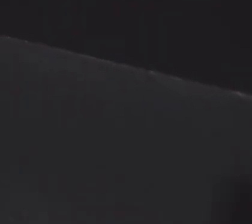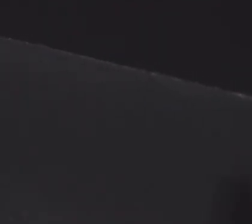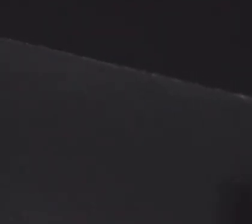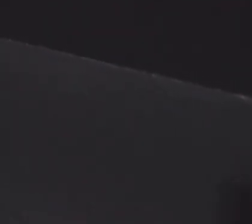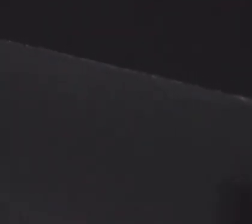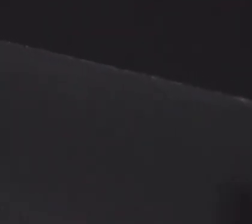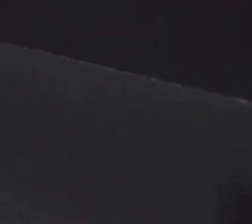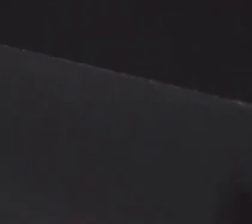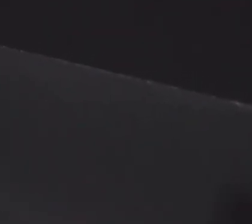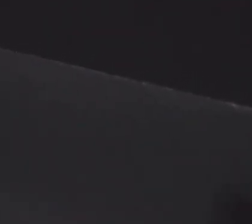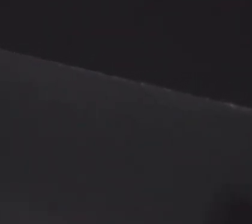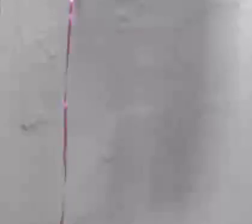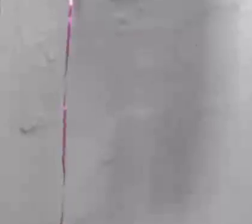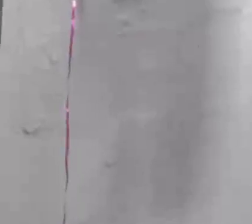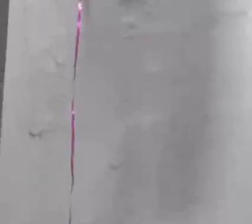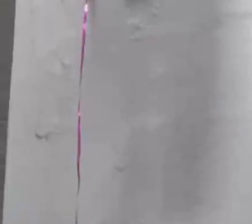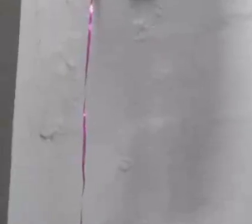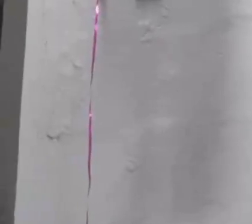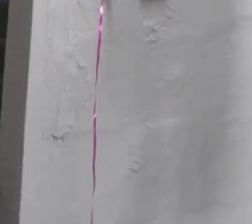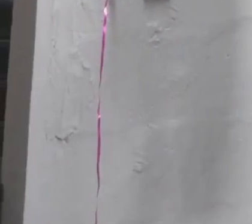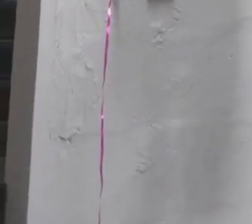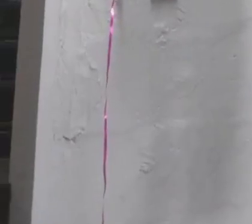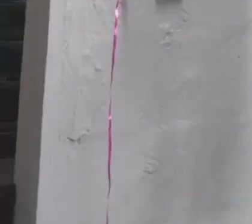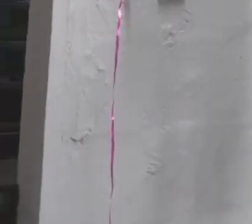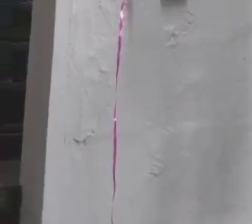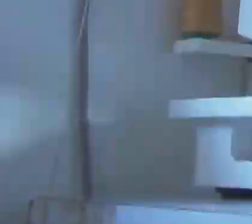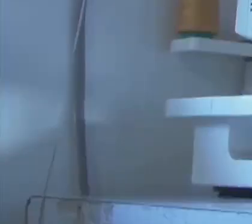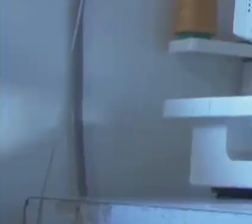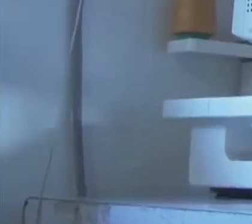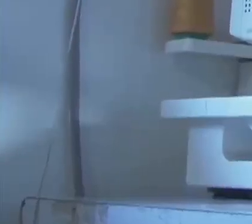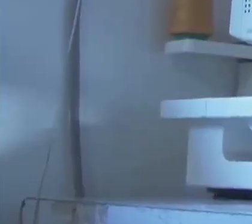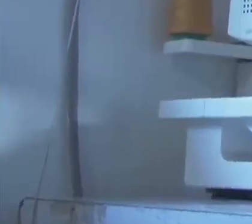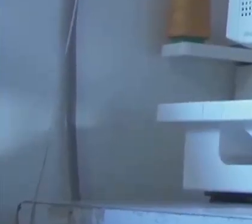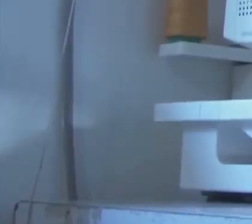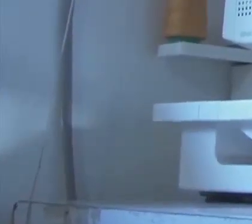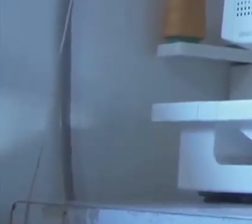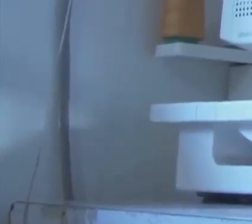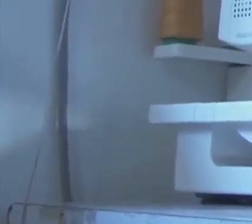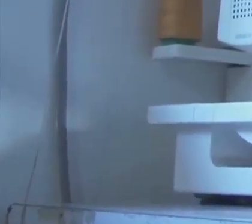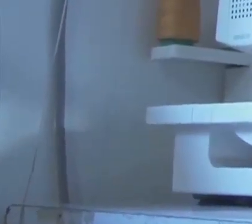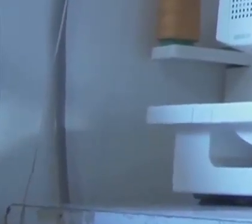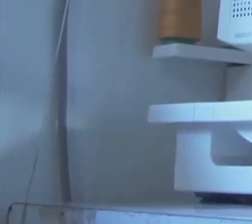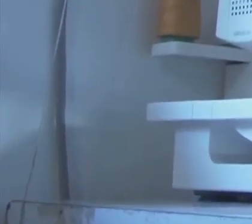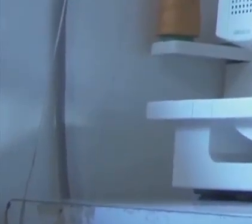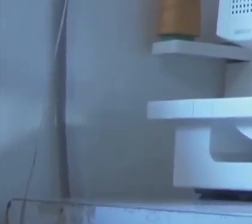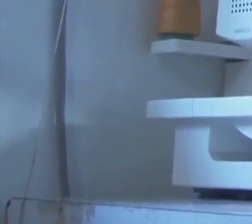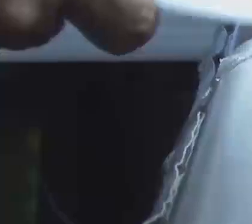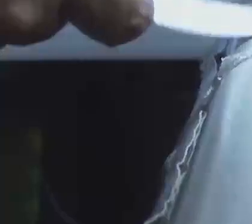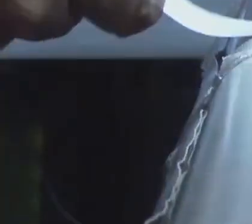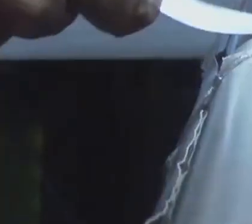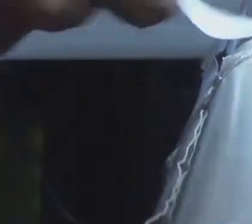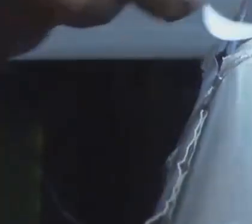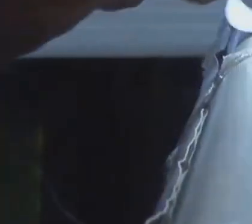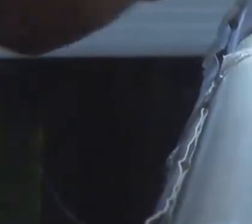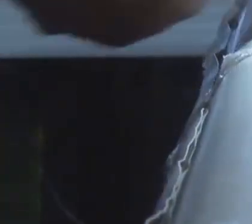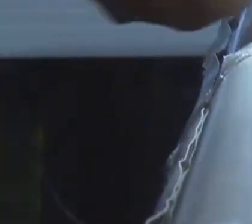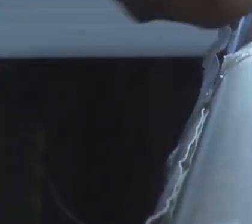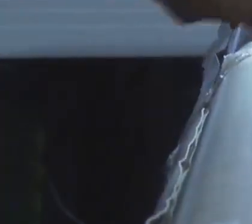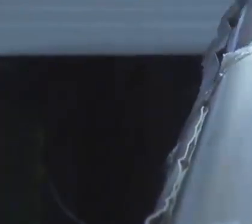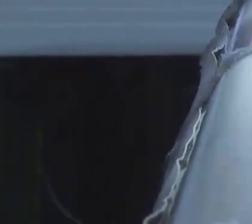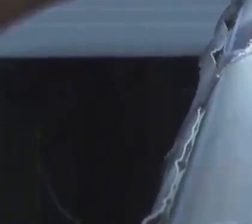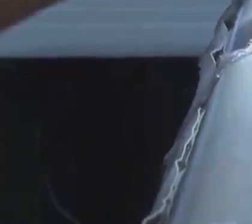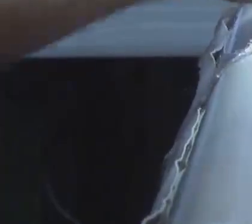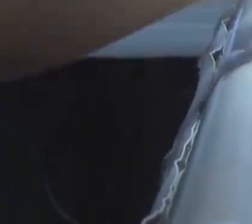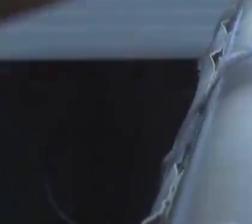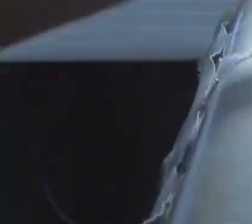are willing to undertake a small business venture or engage in skills training for greater employment and income